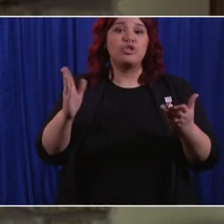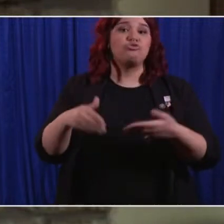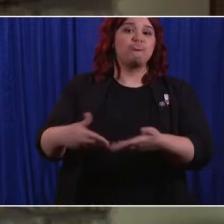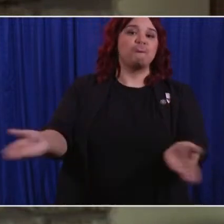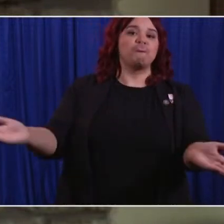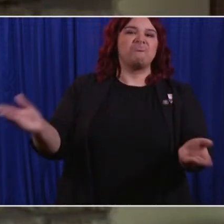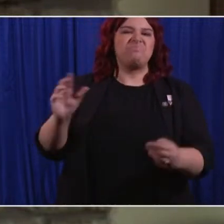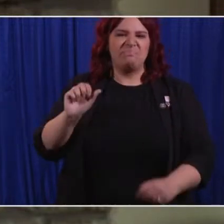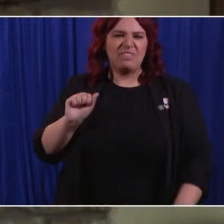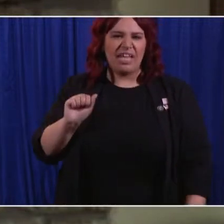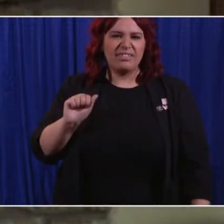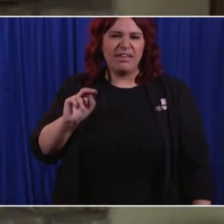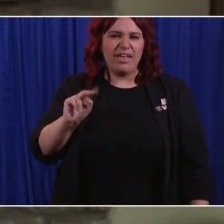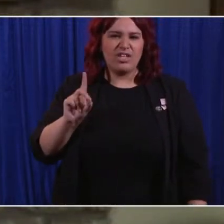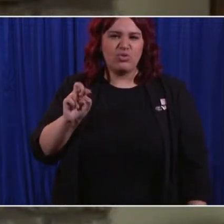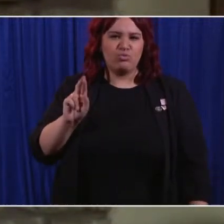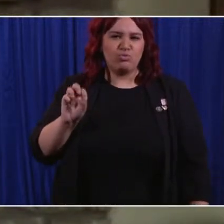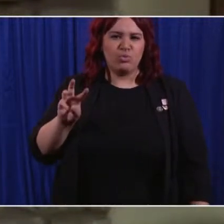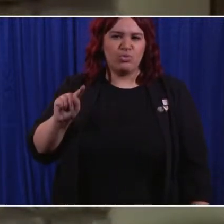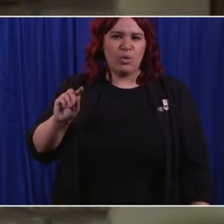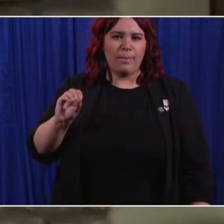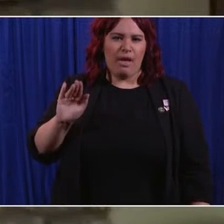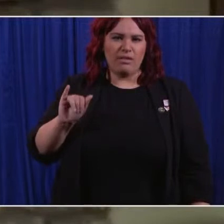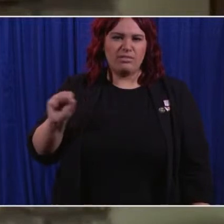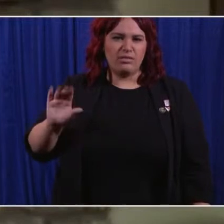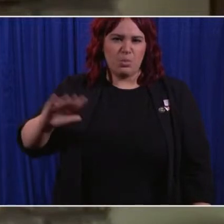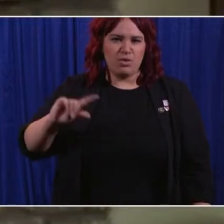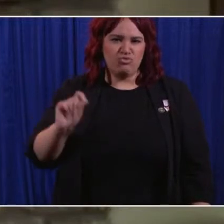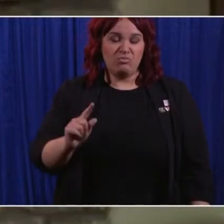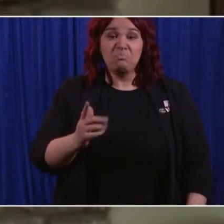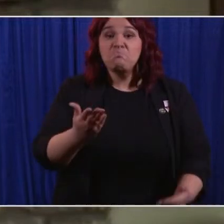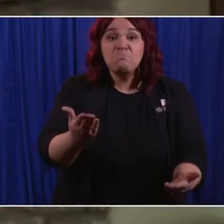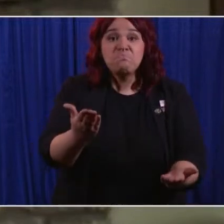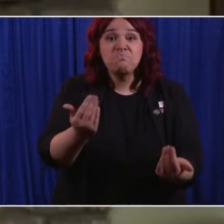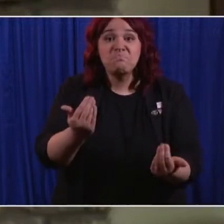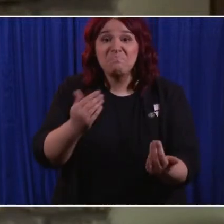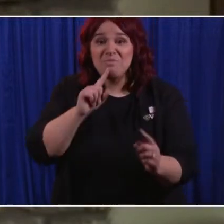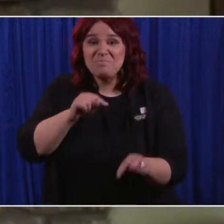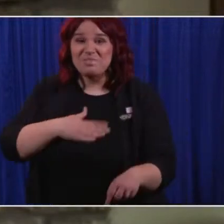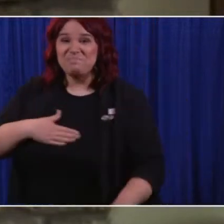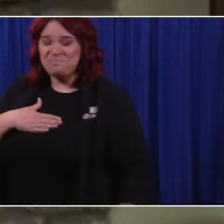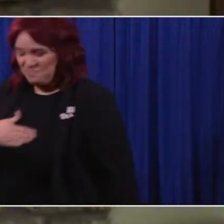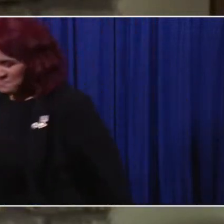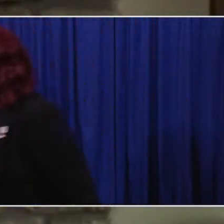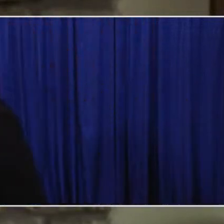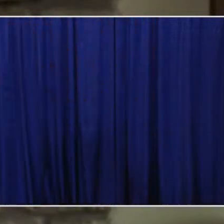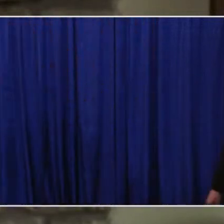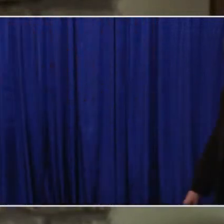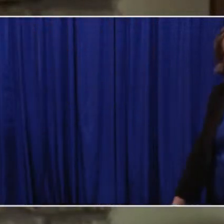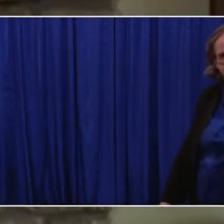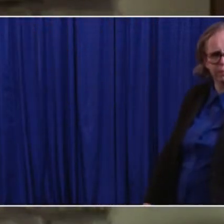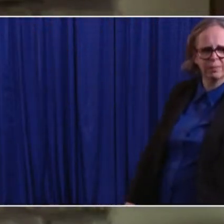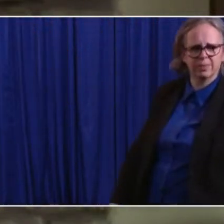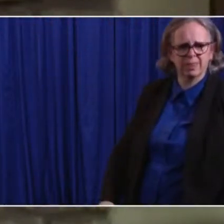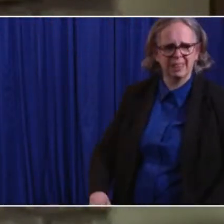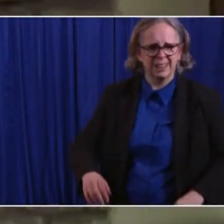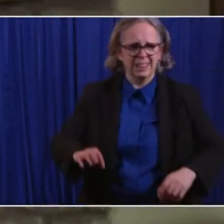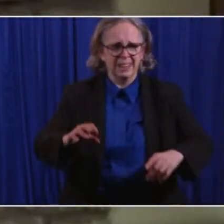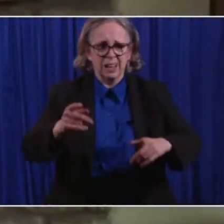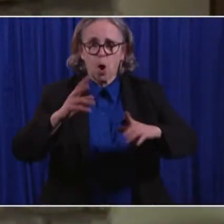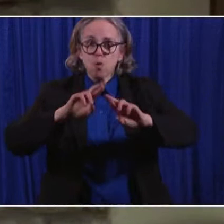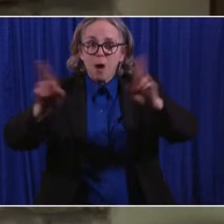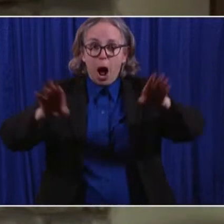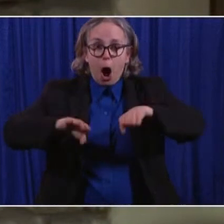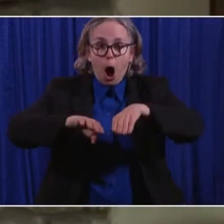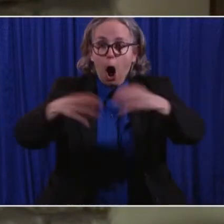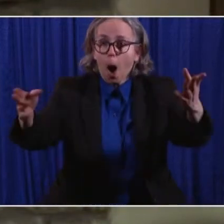everyone? Well, I don't think we're ready to open it up to everyone. I think when you do that, you're